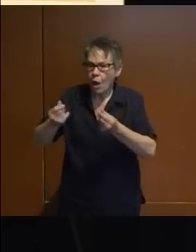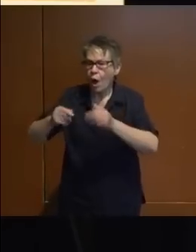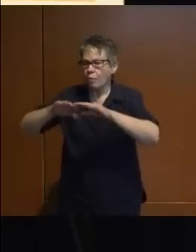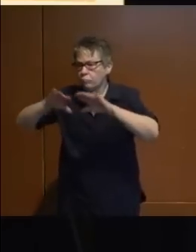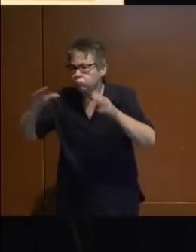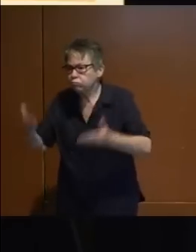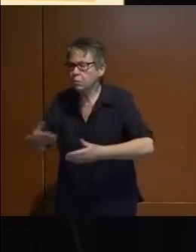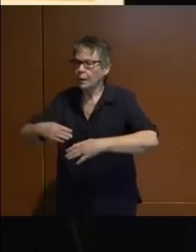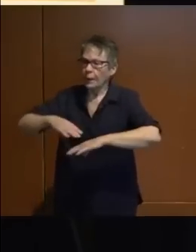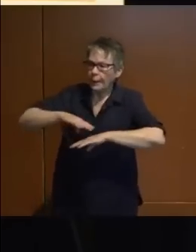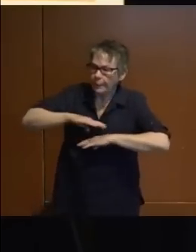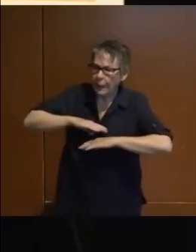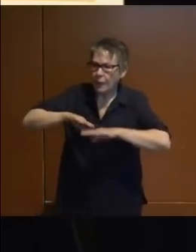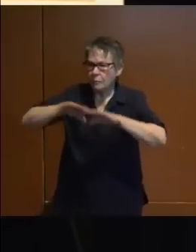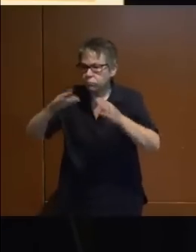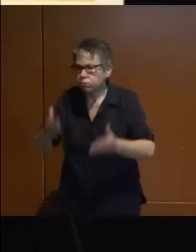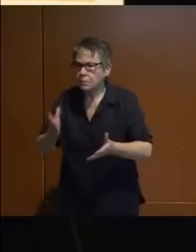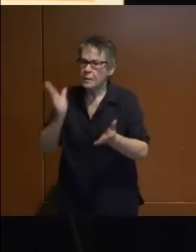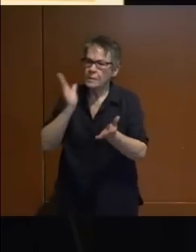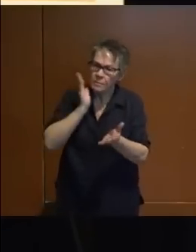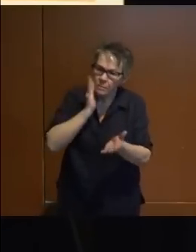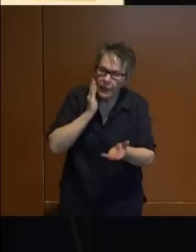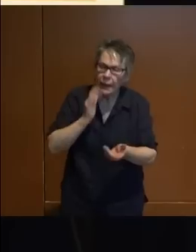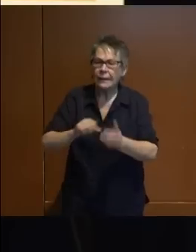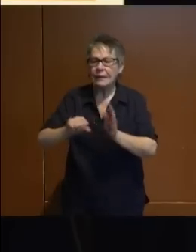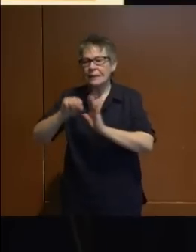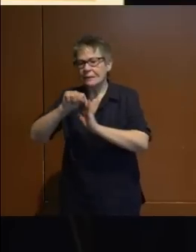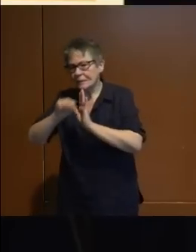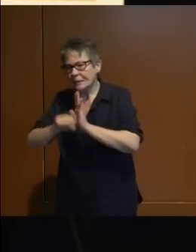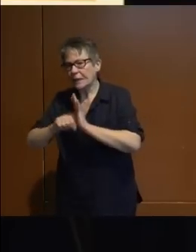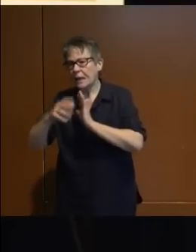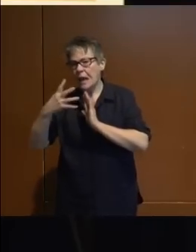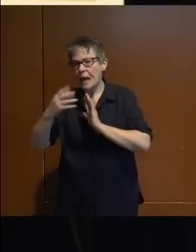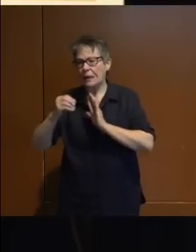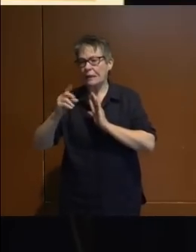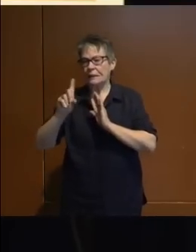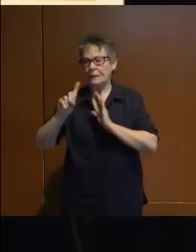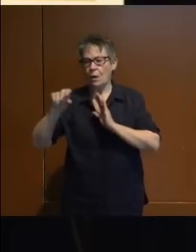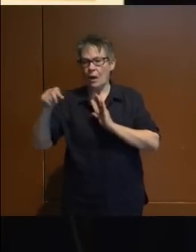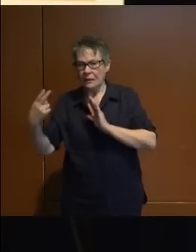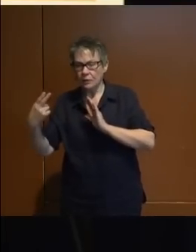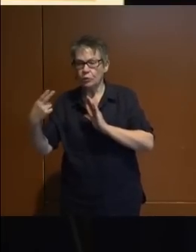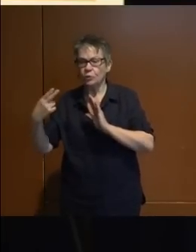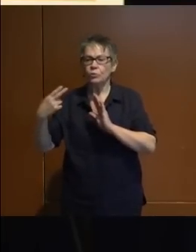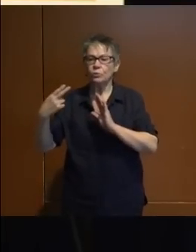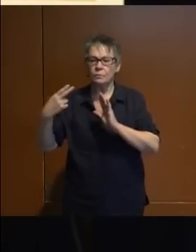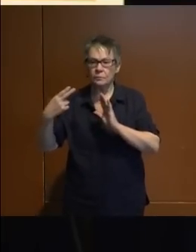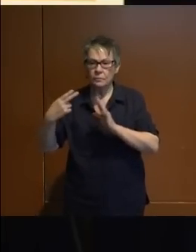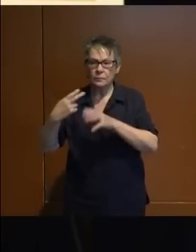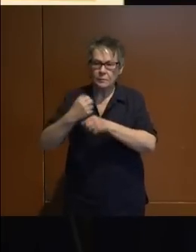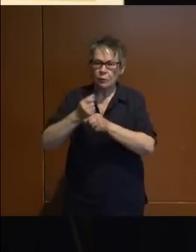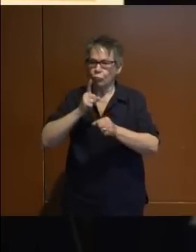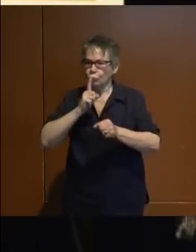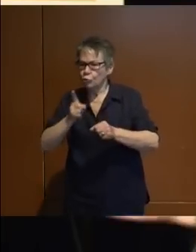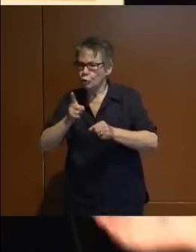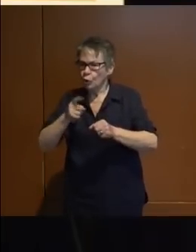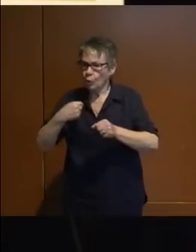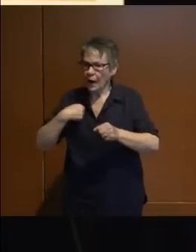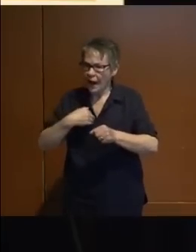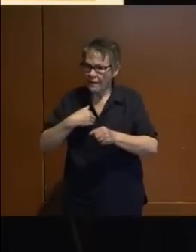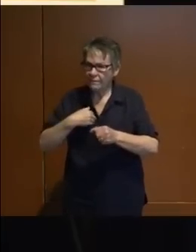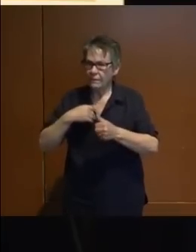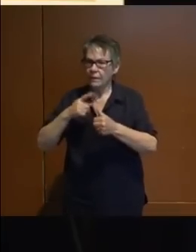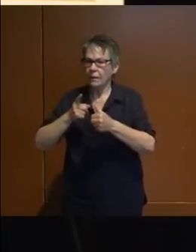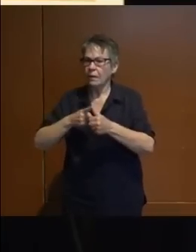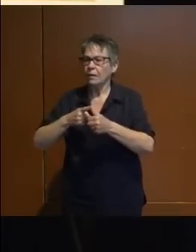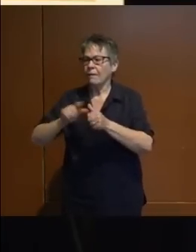the state to, and the Department of Health to make sure that we have backup supplies to run